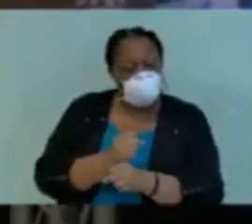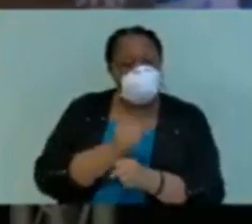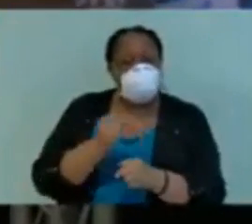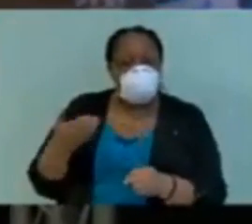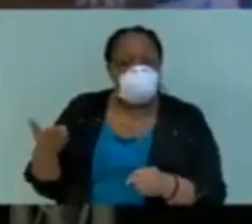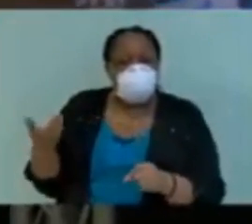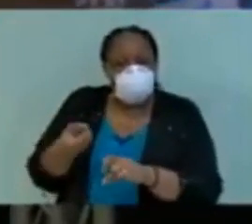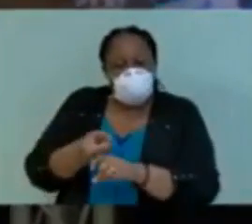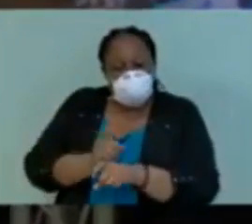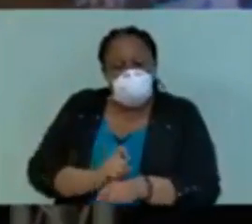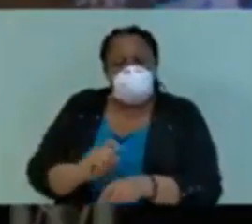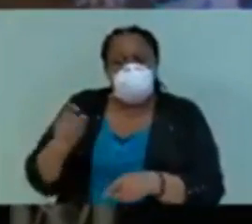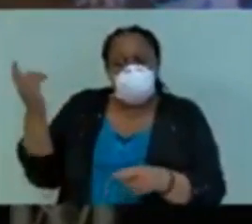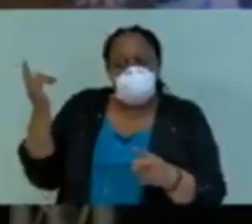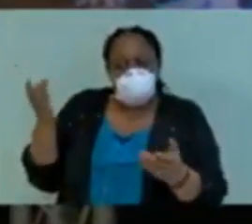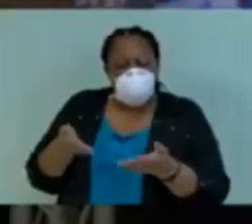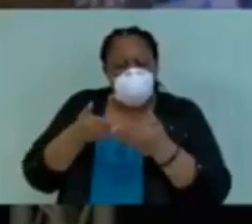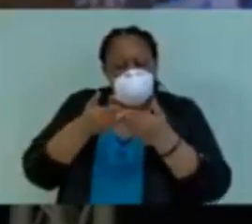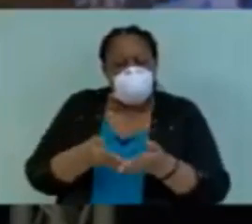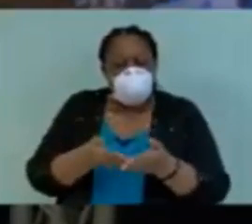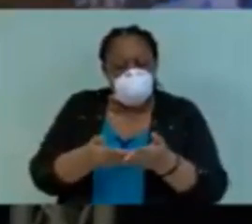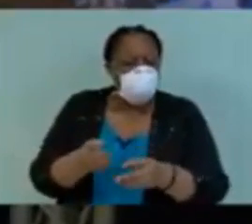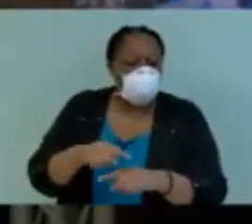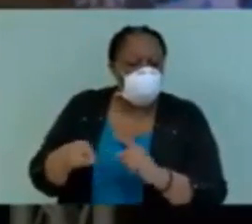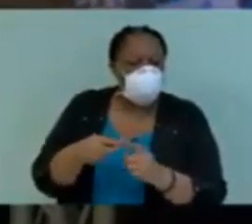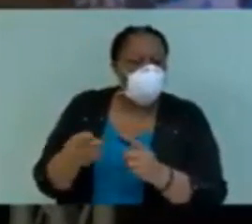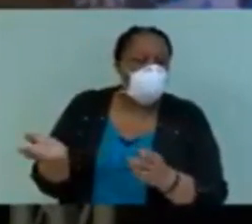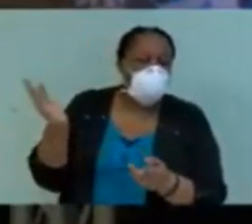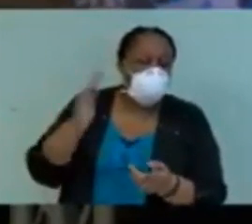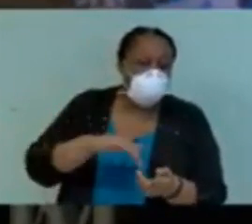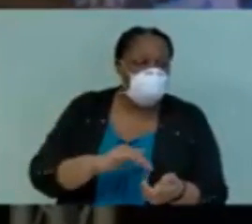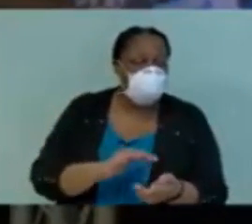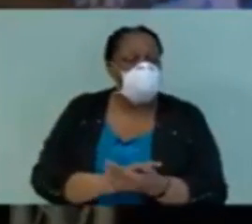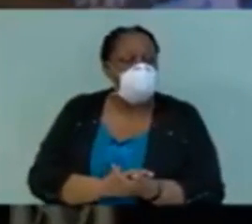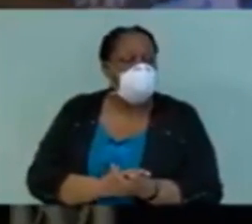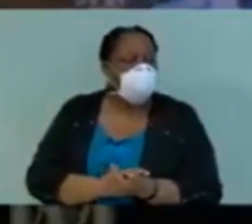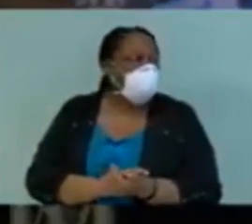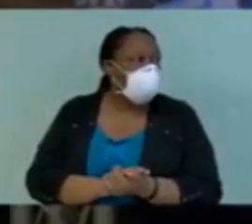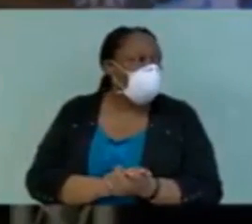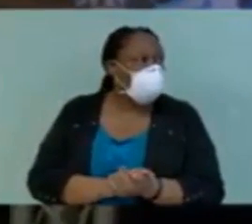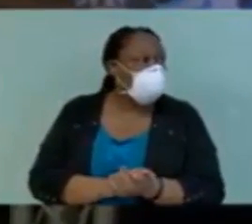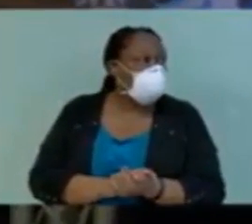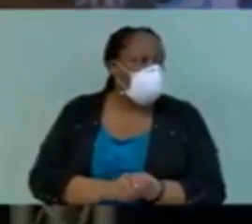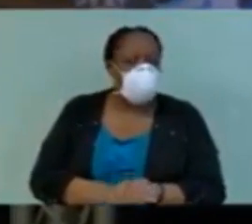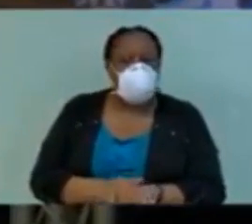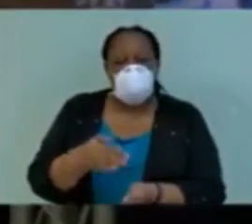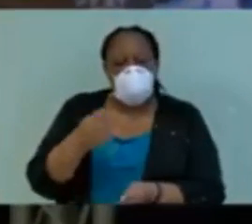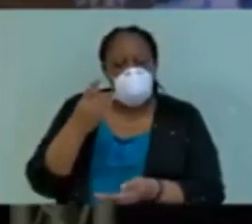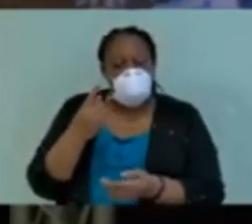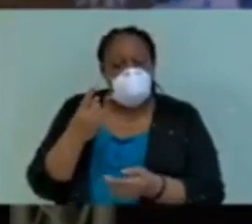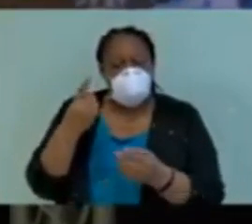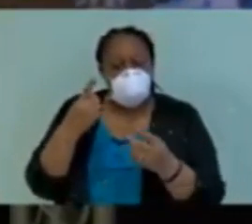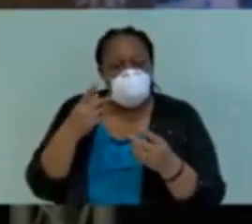conforming to the social distances protocol, teams of CASPA workers have been diligently working